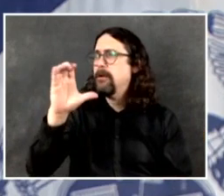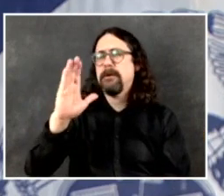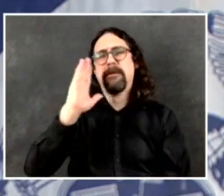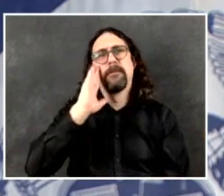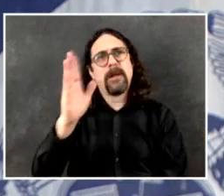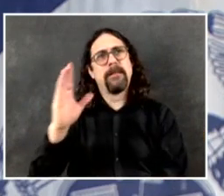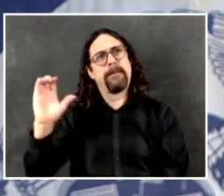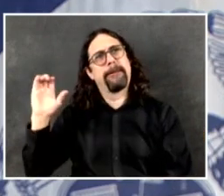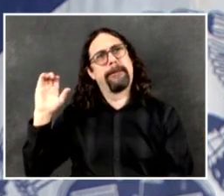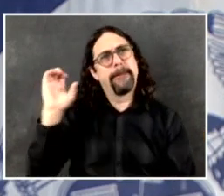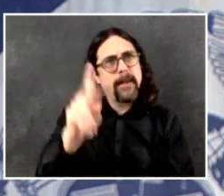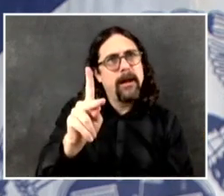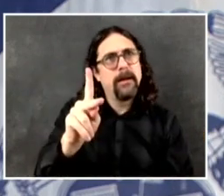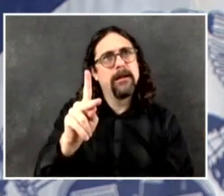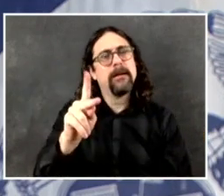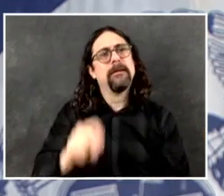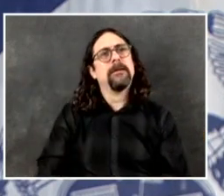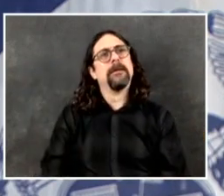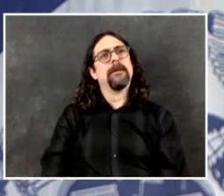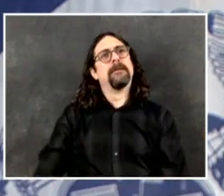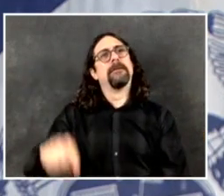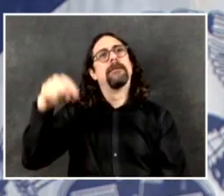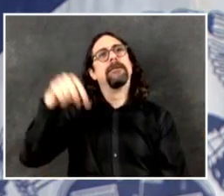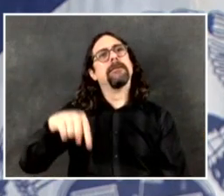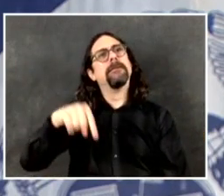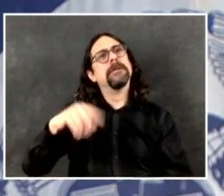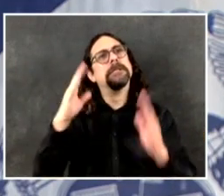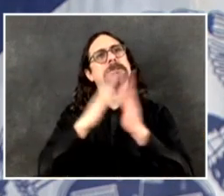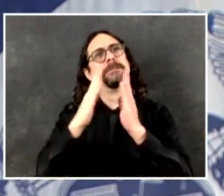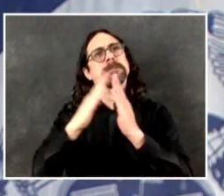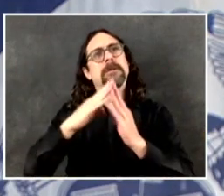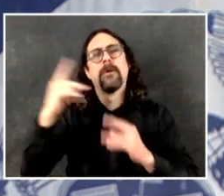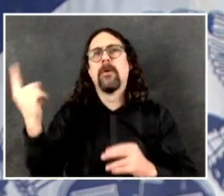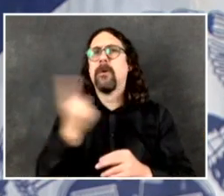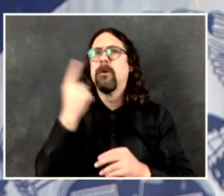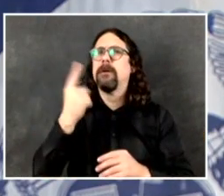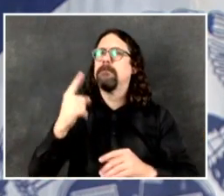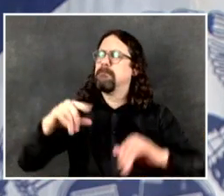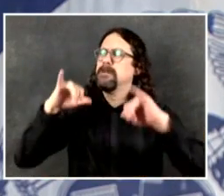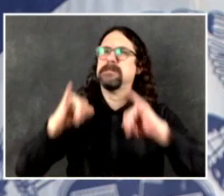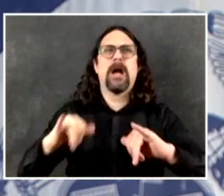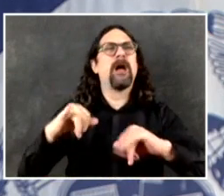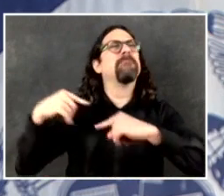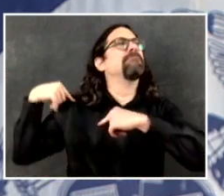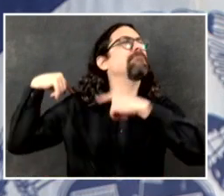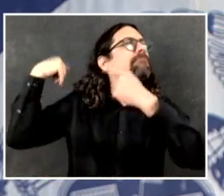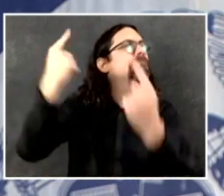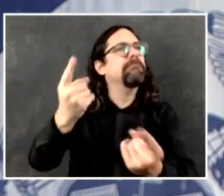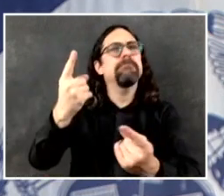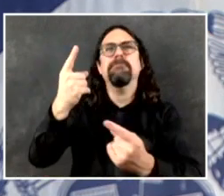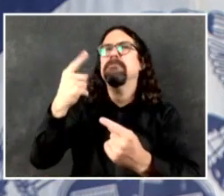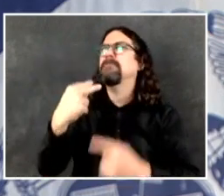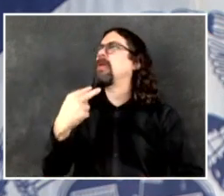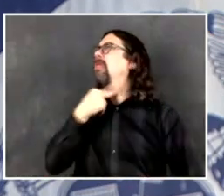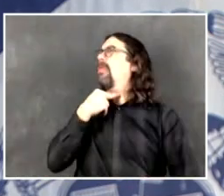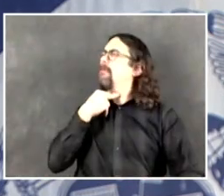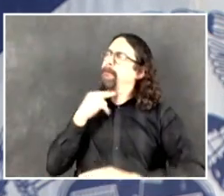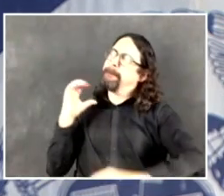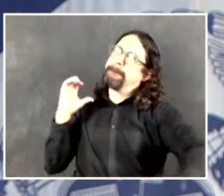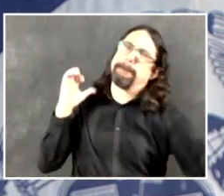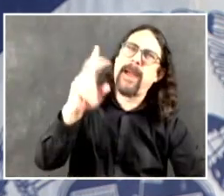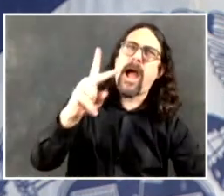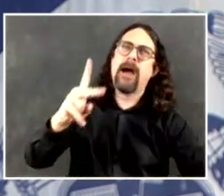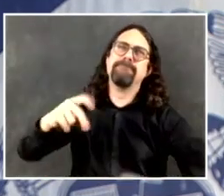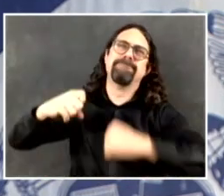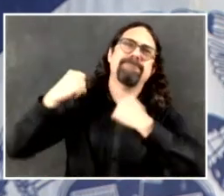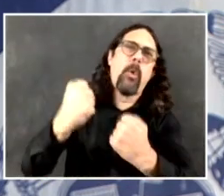done. I get very upset when I see people betting against New York City, when I even see New Yorkers putting